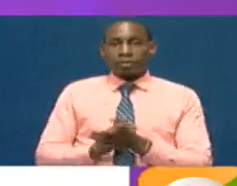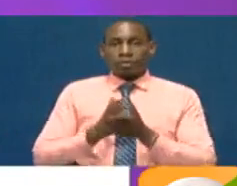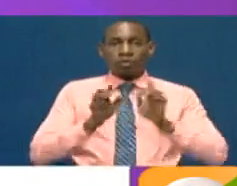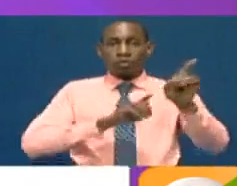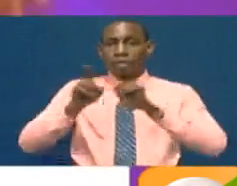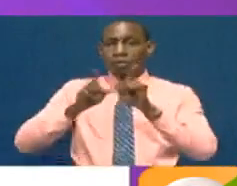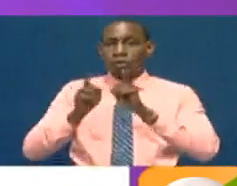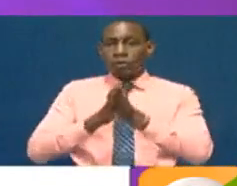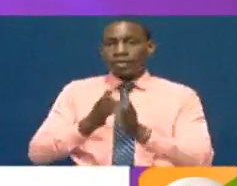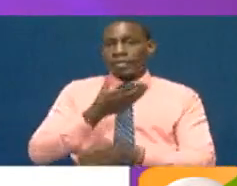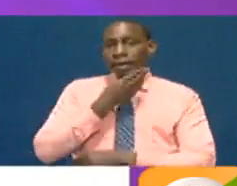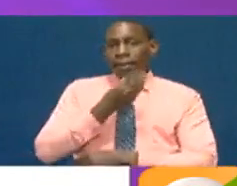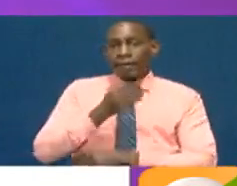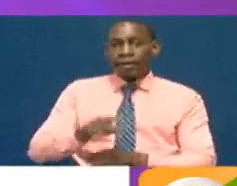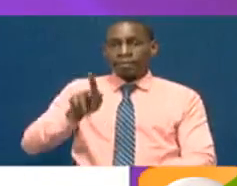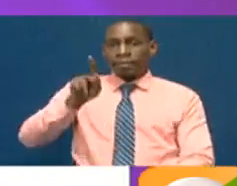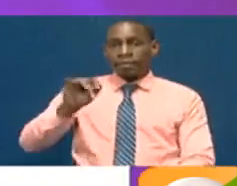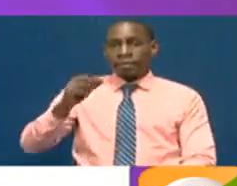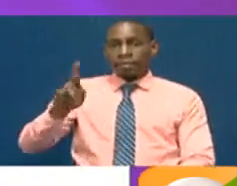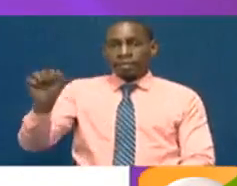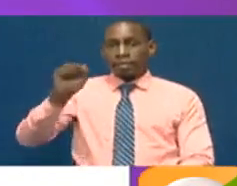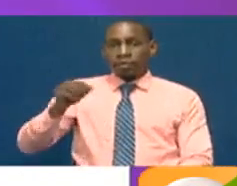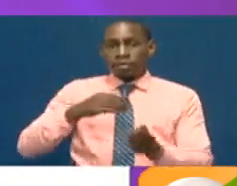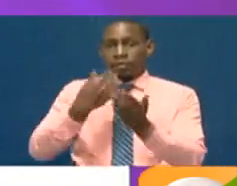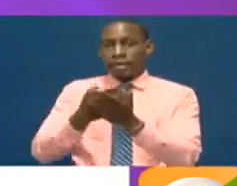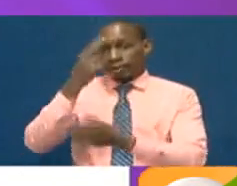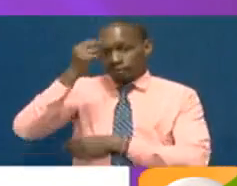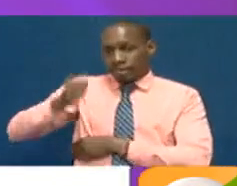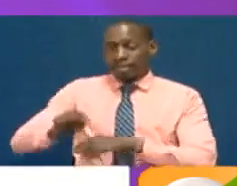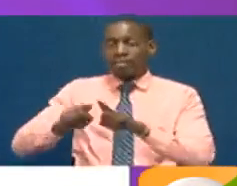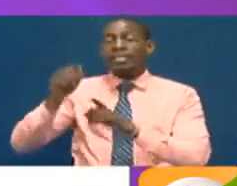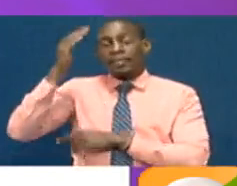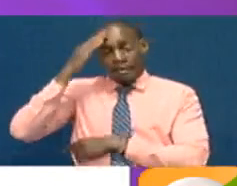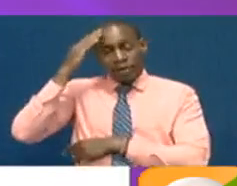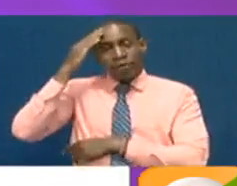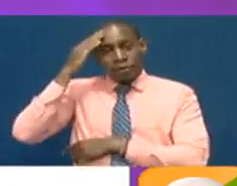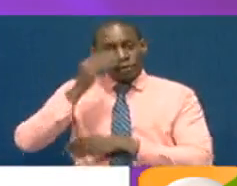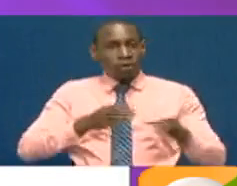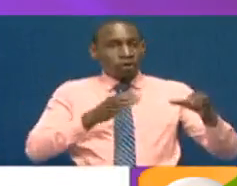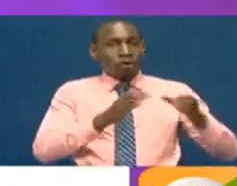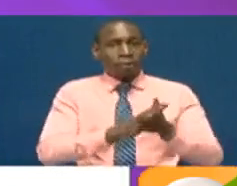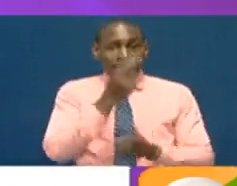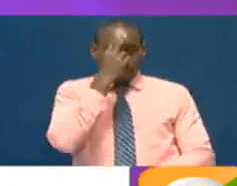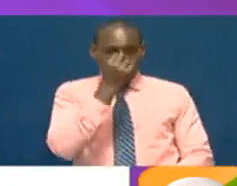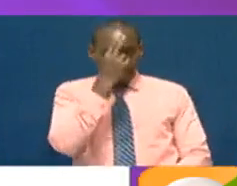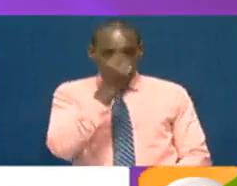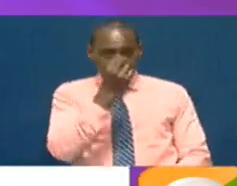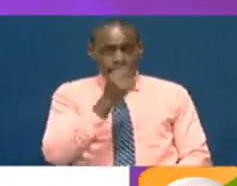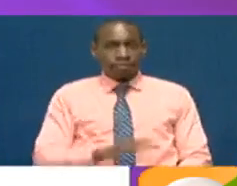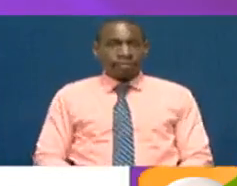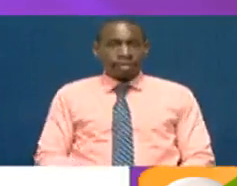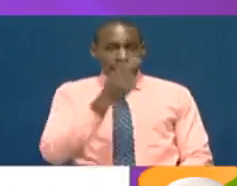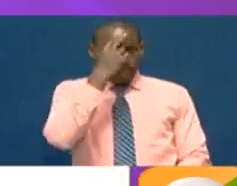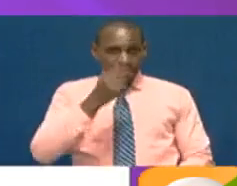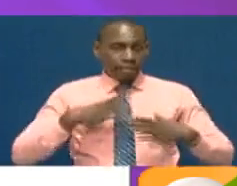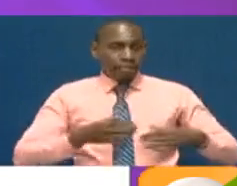na Baba kutoka Kilgoris mpaka hapa Kajiado, na najua jamii ya Wamasai, ya Masai